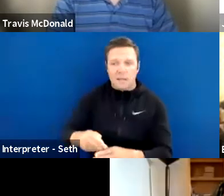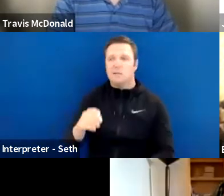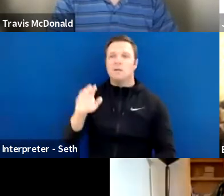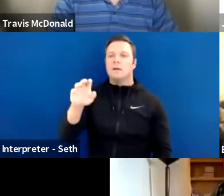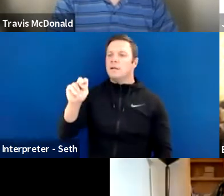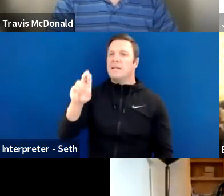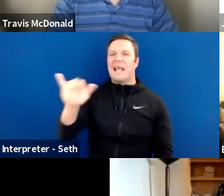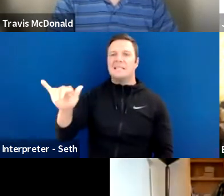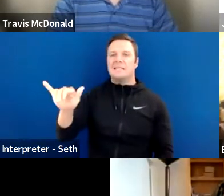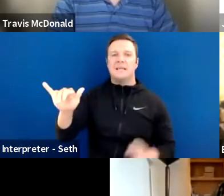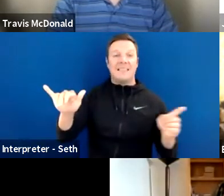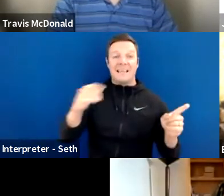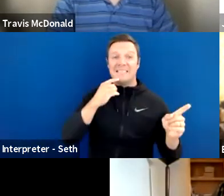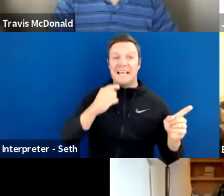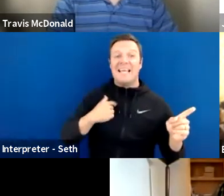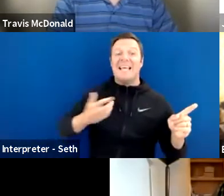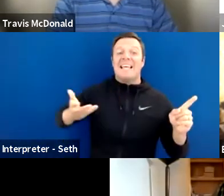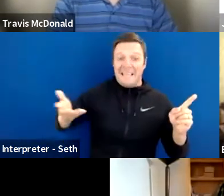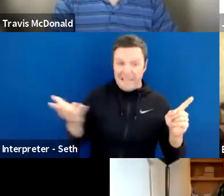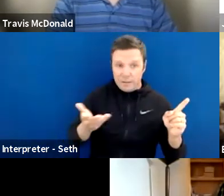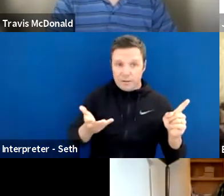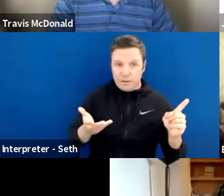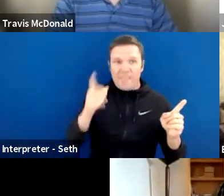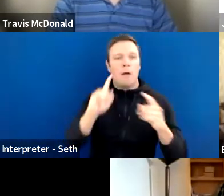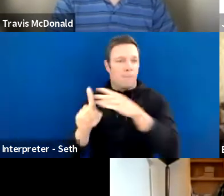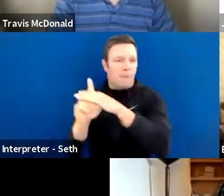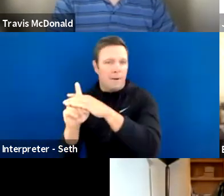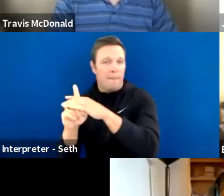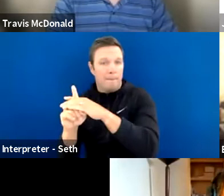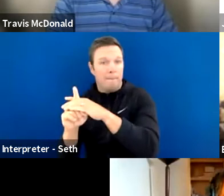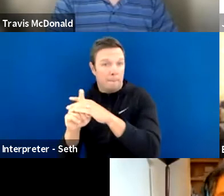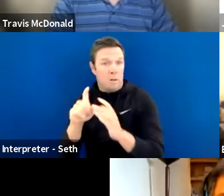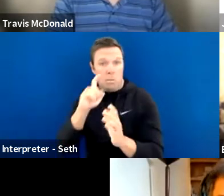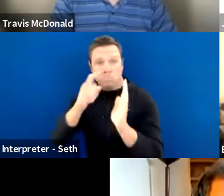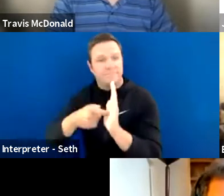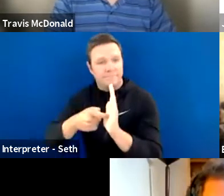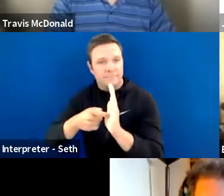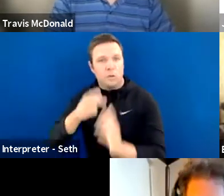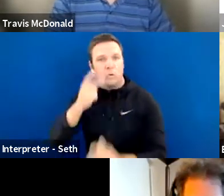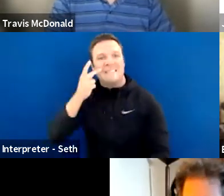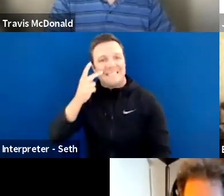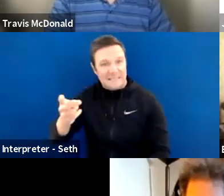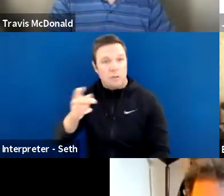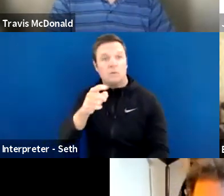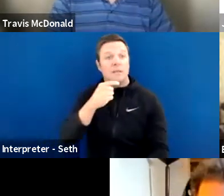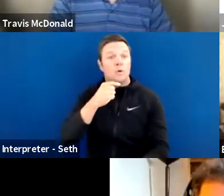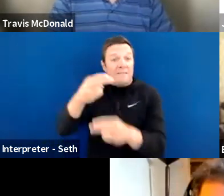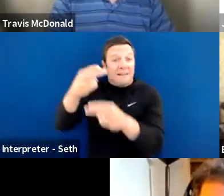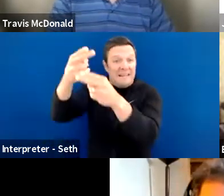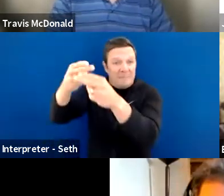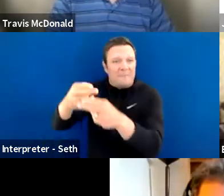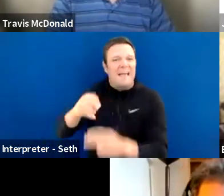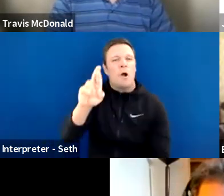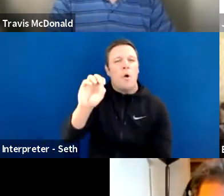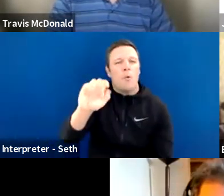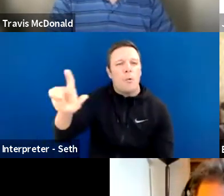the here would show up in there, or in the chat. You could have everybody say that they're here in the chat,